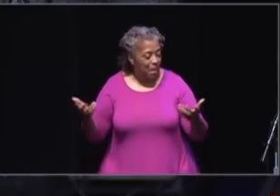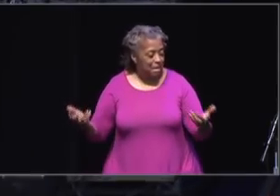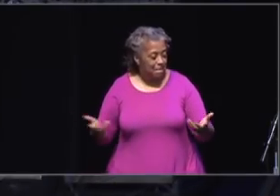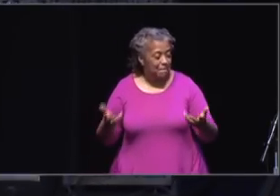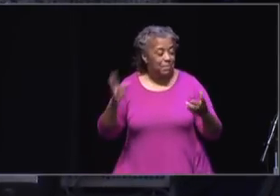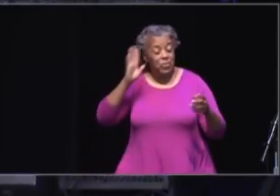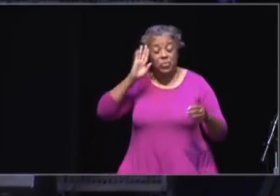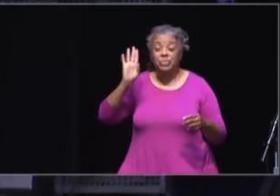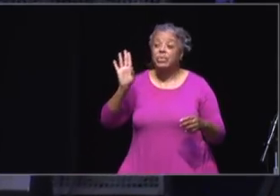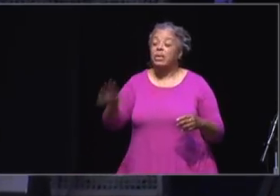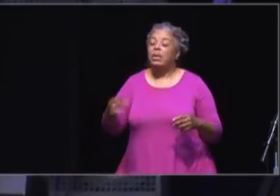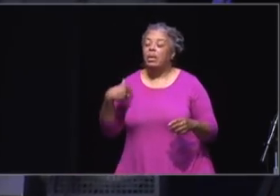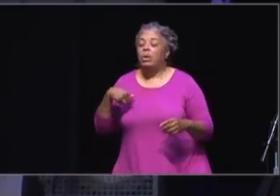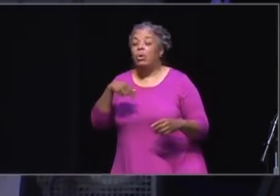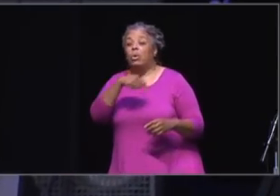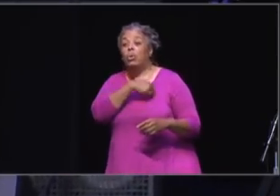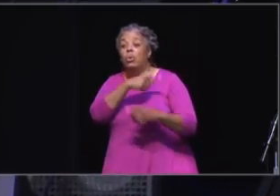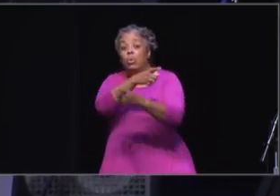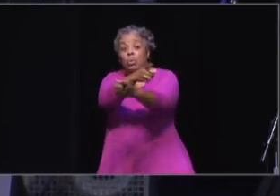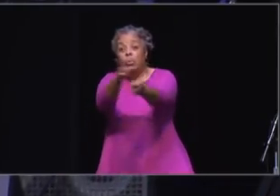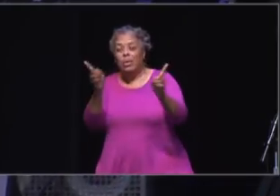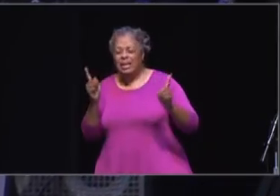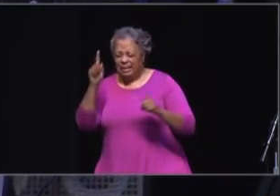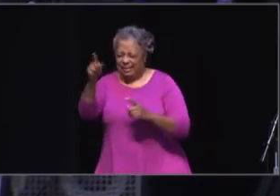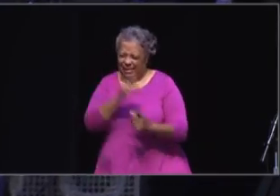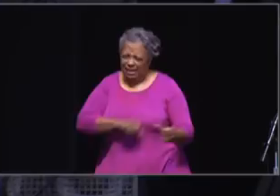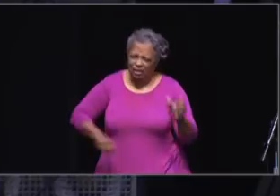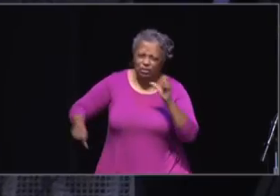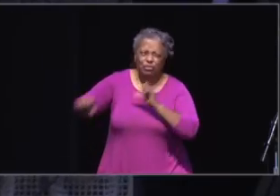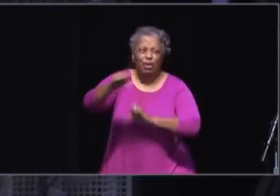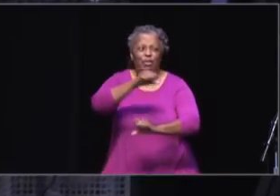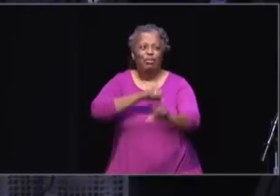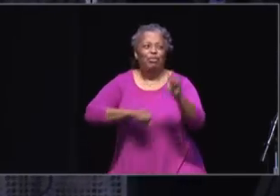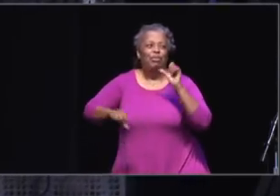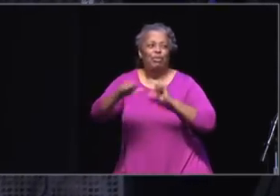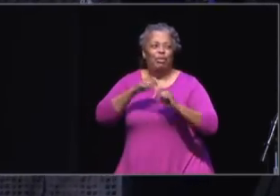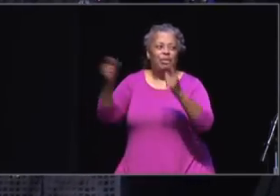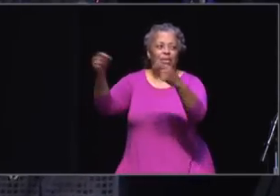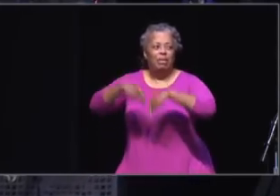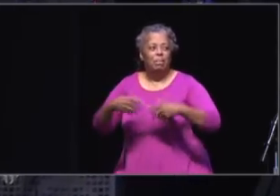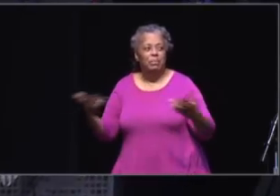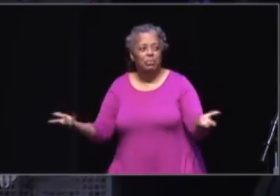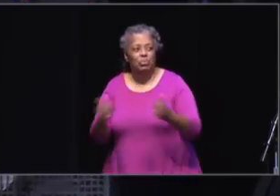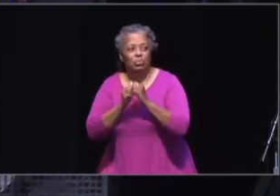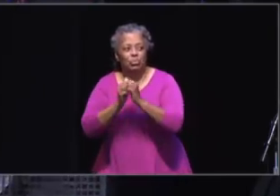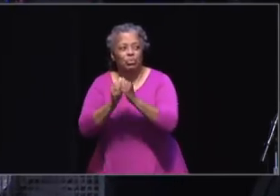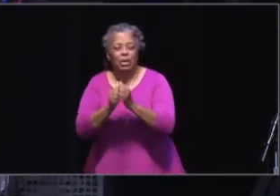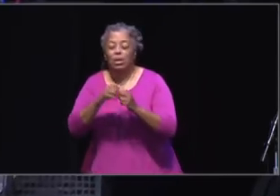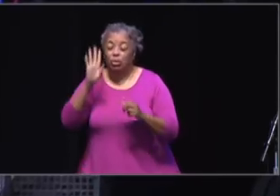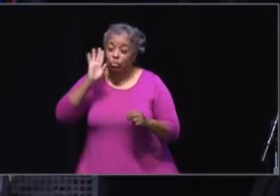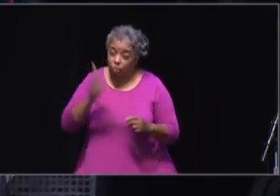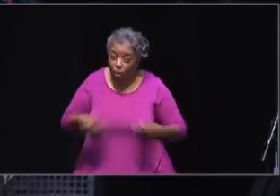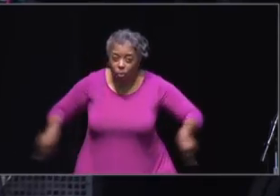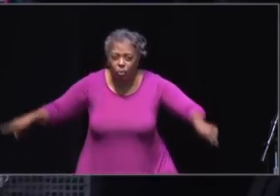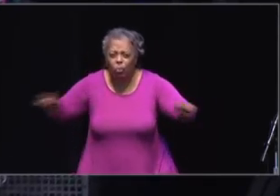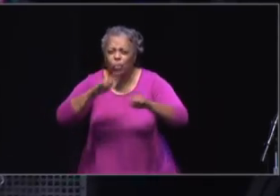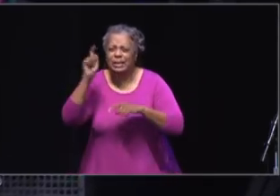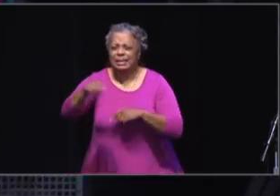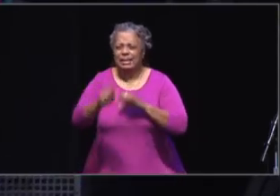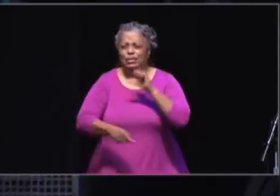You know we need each other, kumbaya. You know we need each